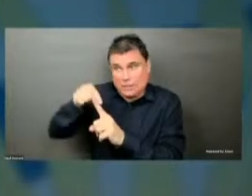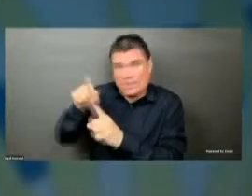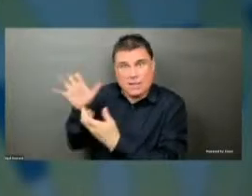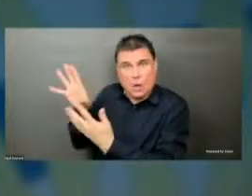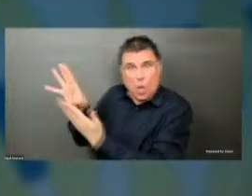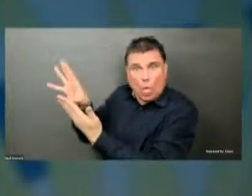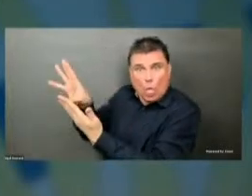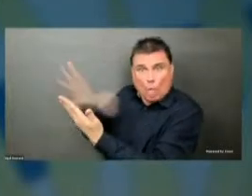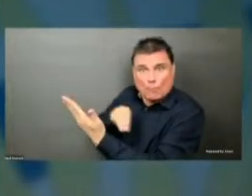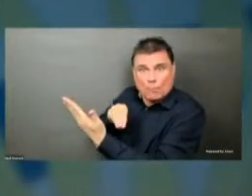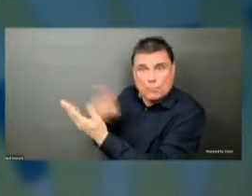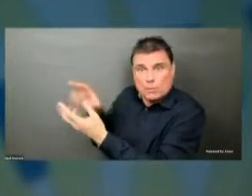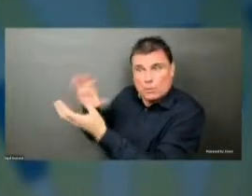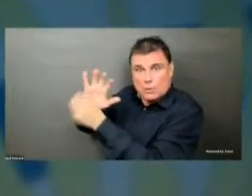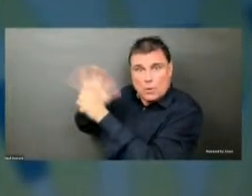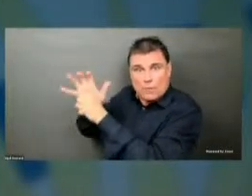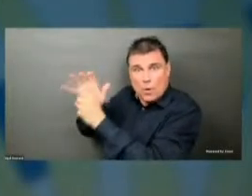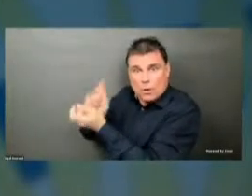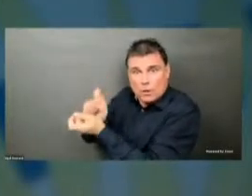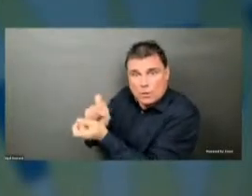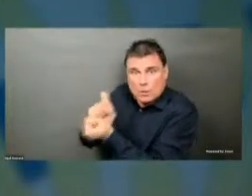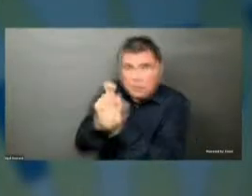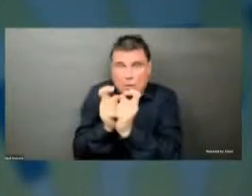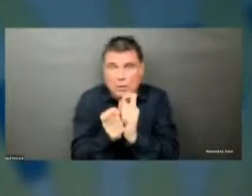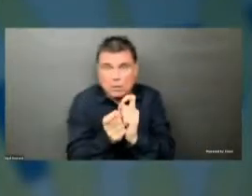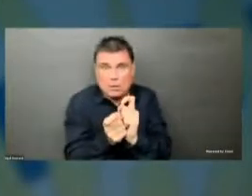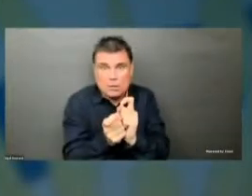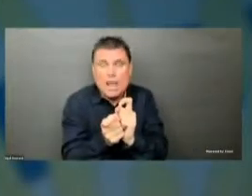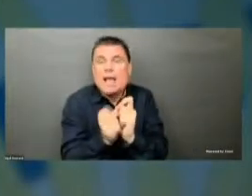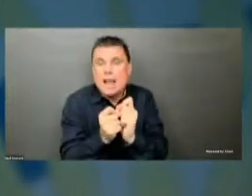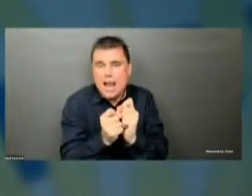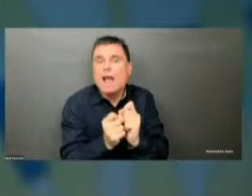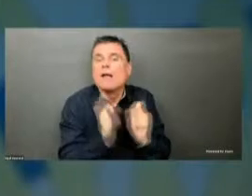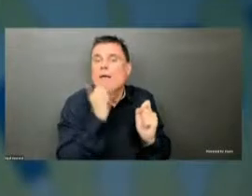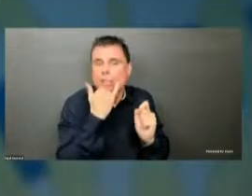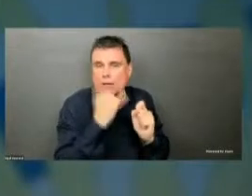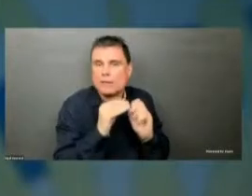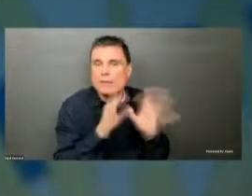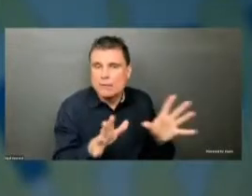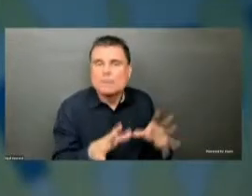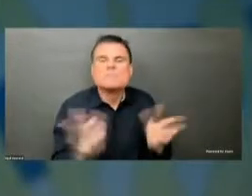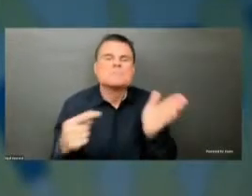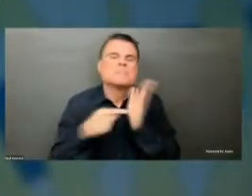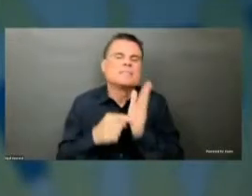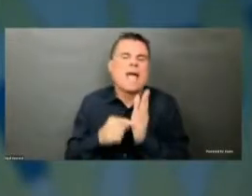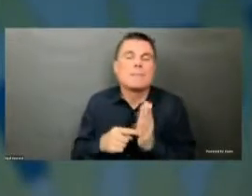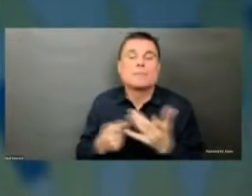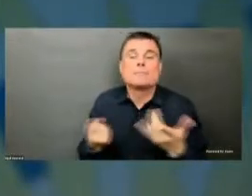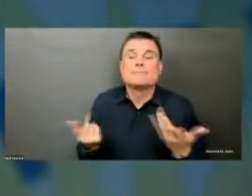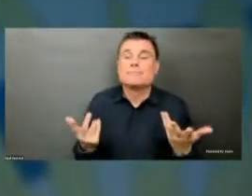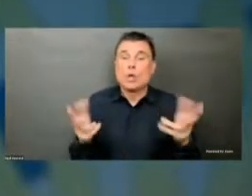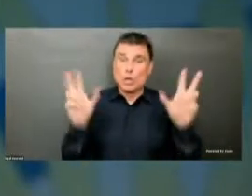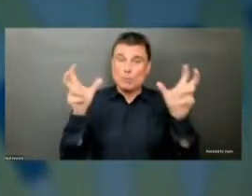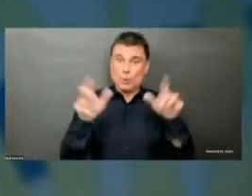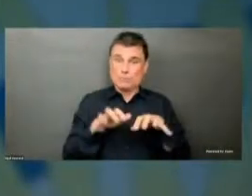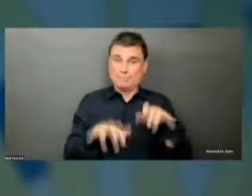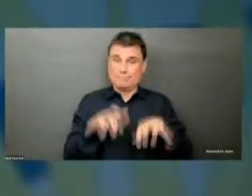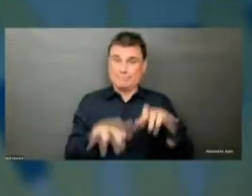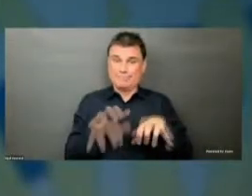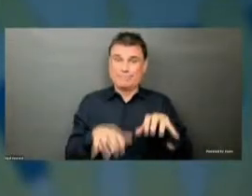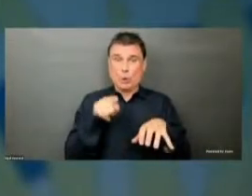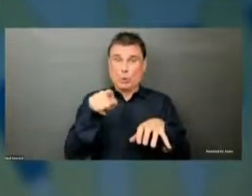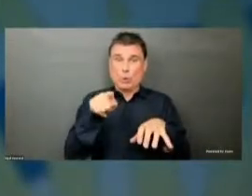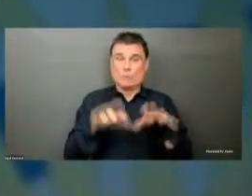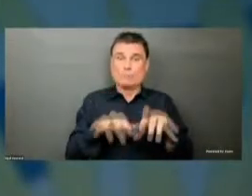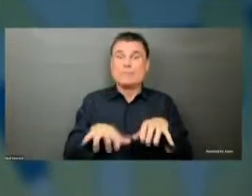sometimes the genetic code can get it wrong and misspell. And that can, in some cases, lead to a virus that has some